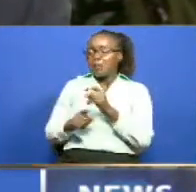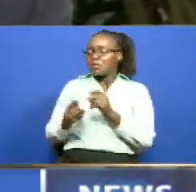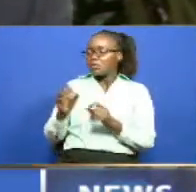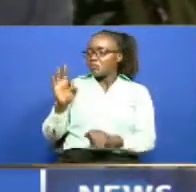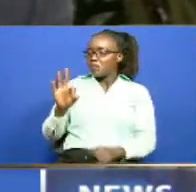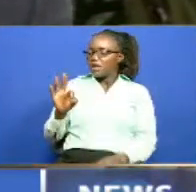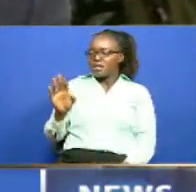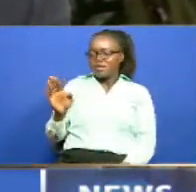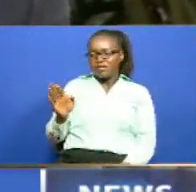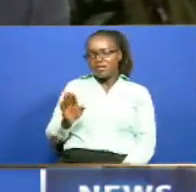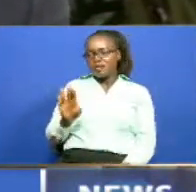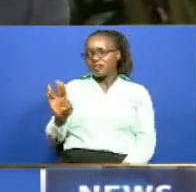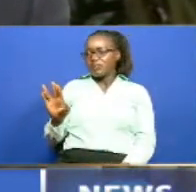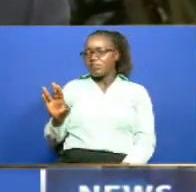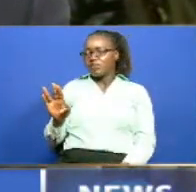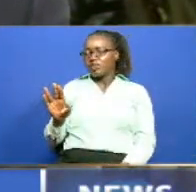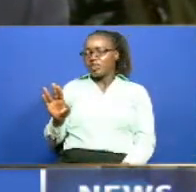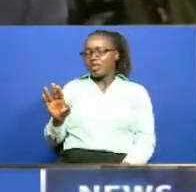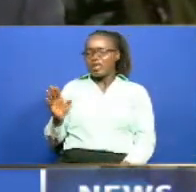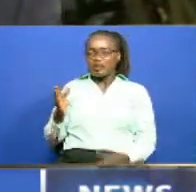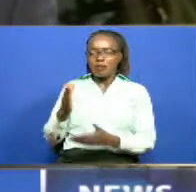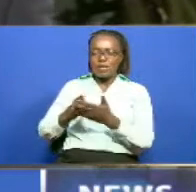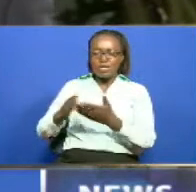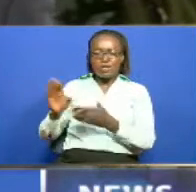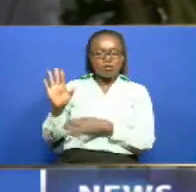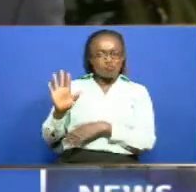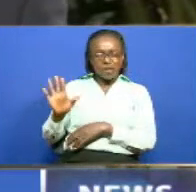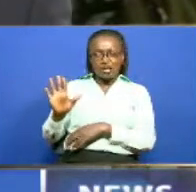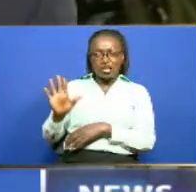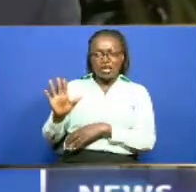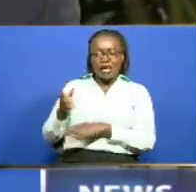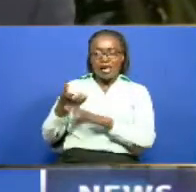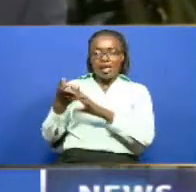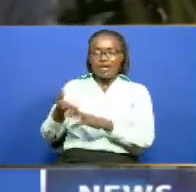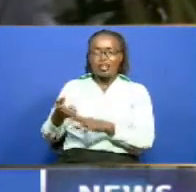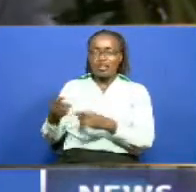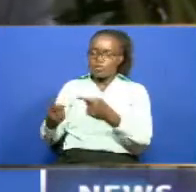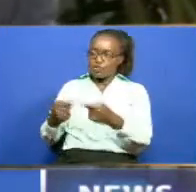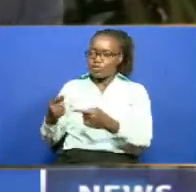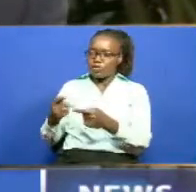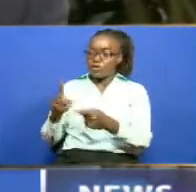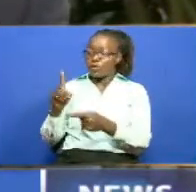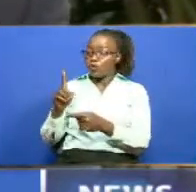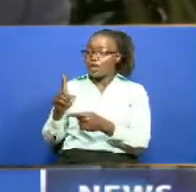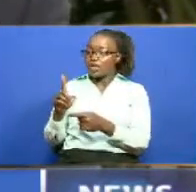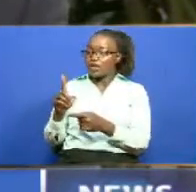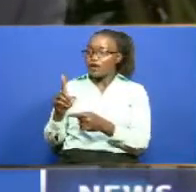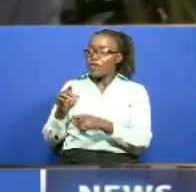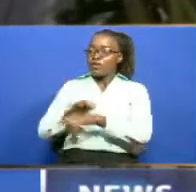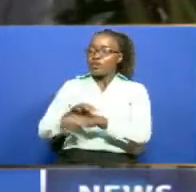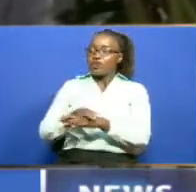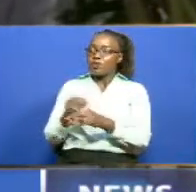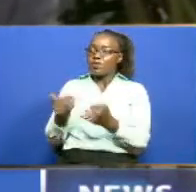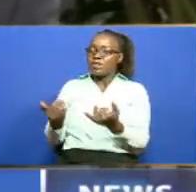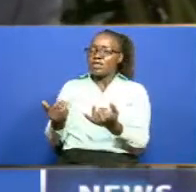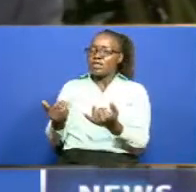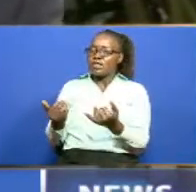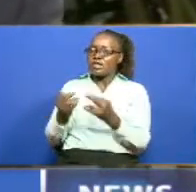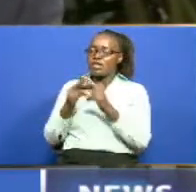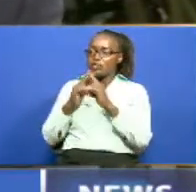I think part of May were very difficult for manufacturers. But as we've gone on, I think one of the good things, and I was just reading